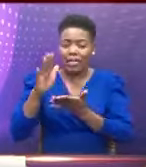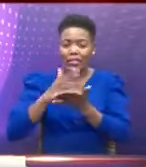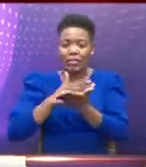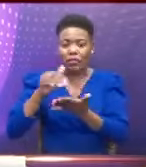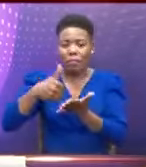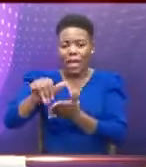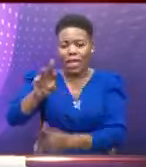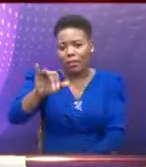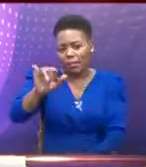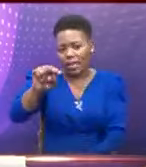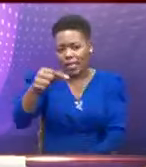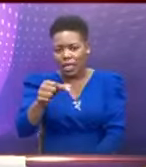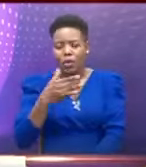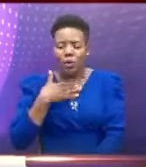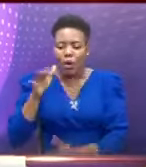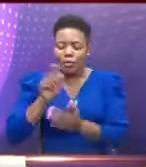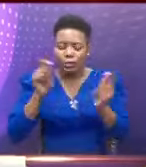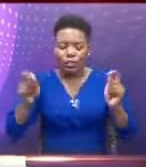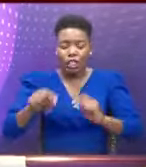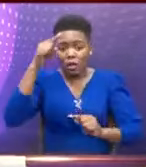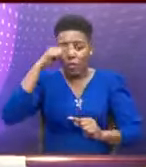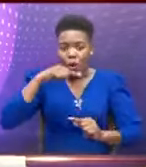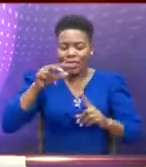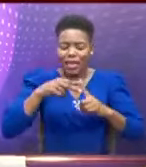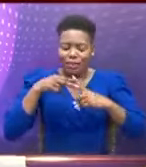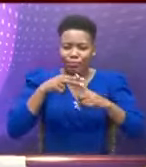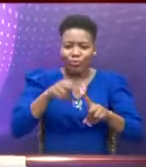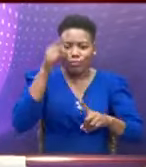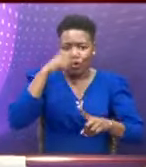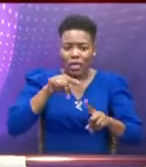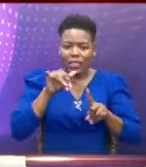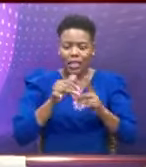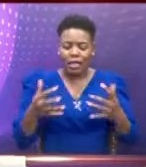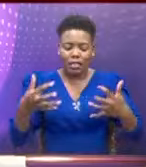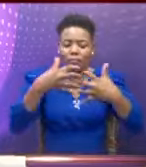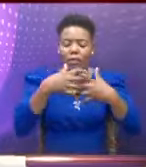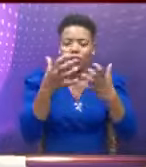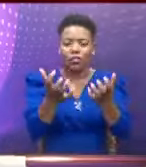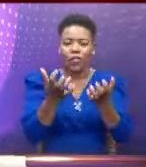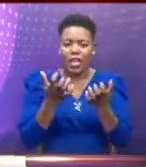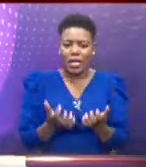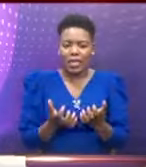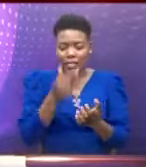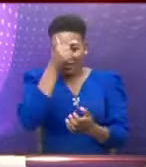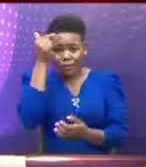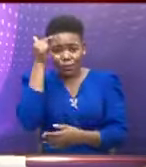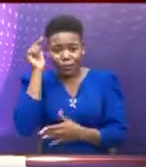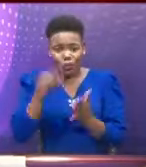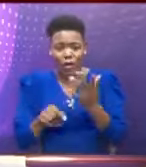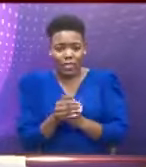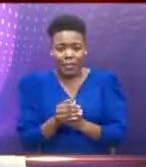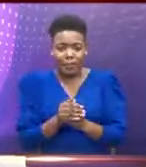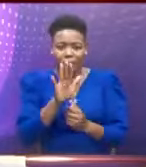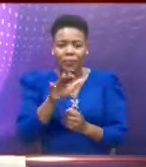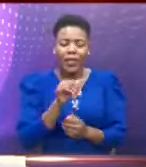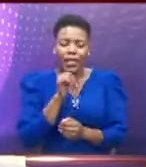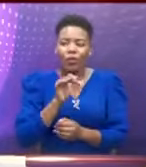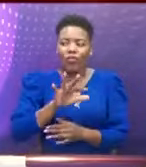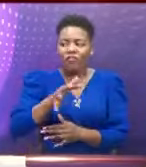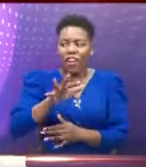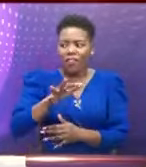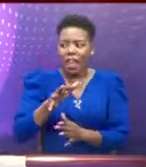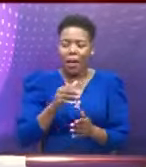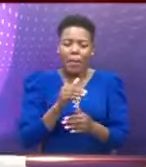realign policies that conform to the needs. It is because seafarer by